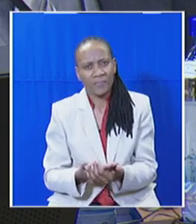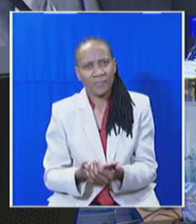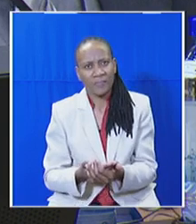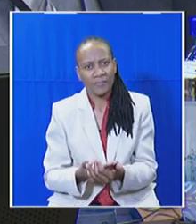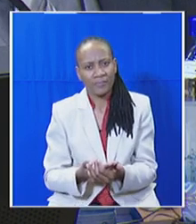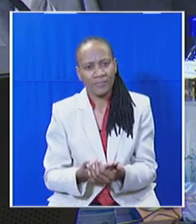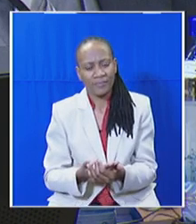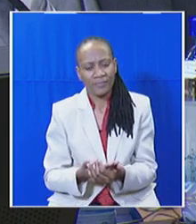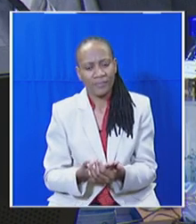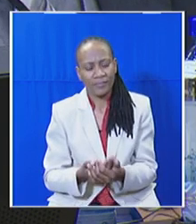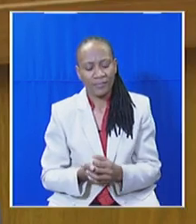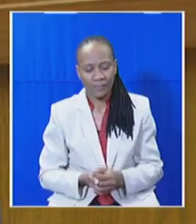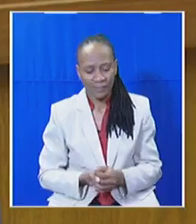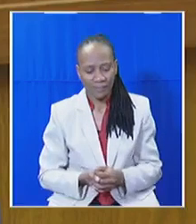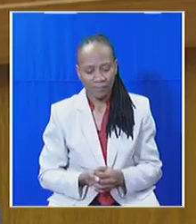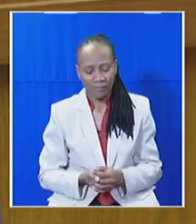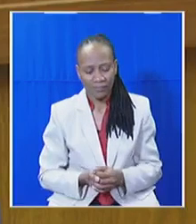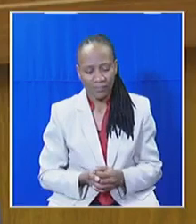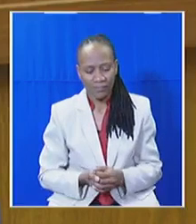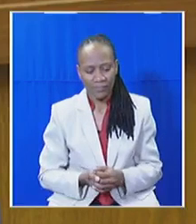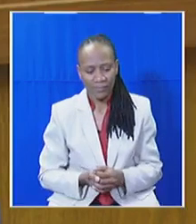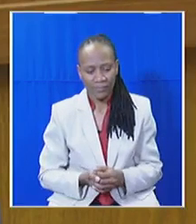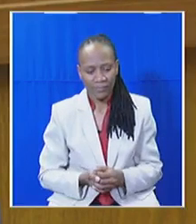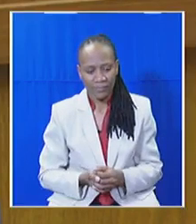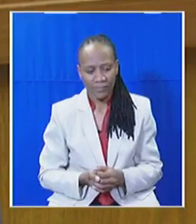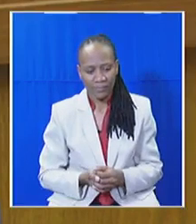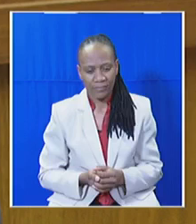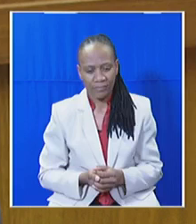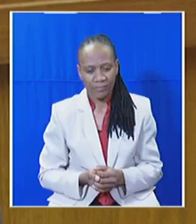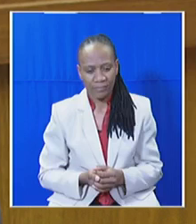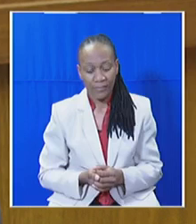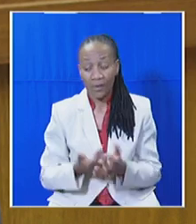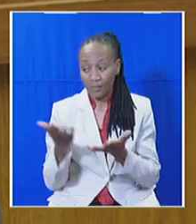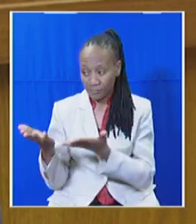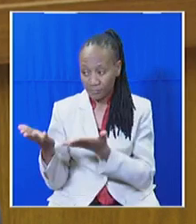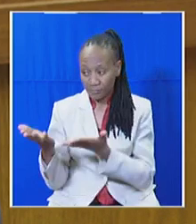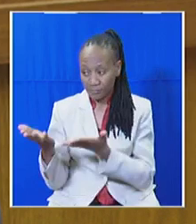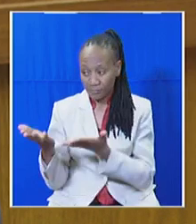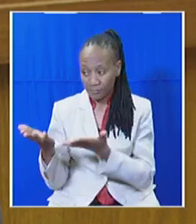This is appreciated and understood by the United Nations,